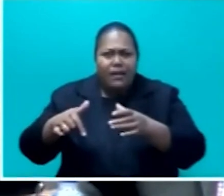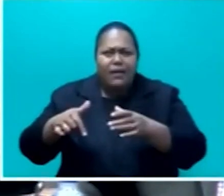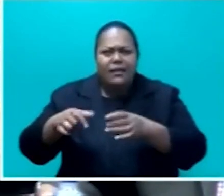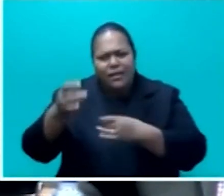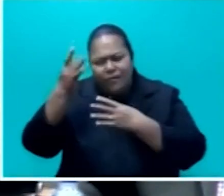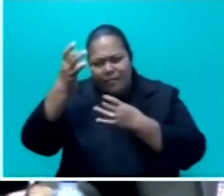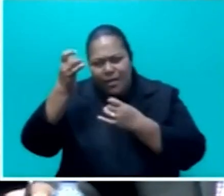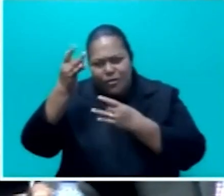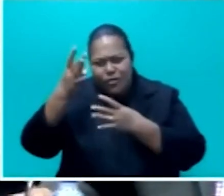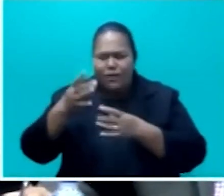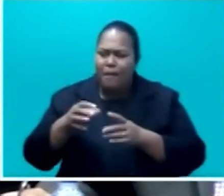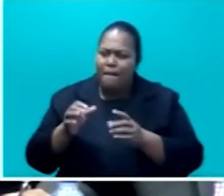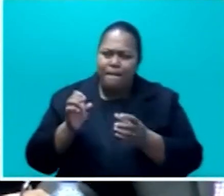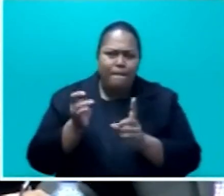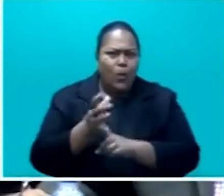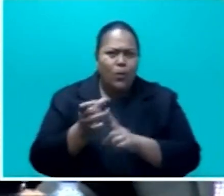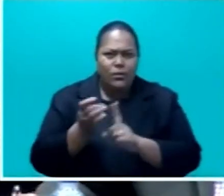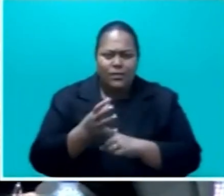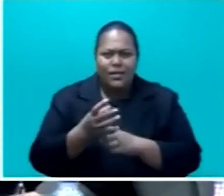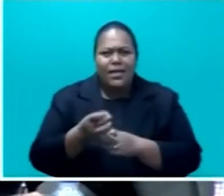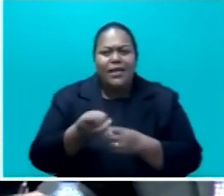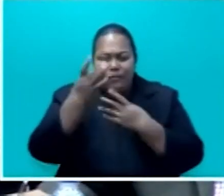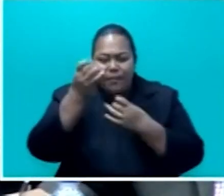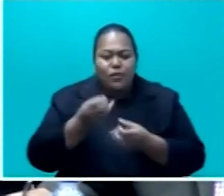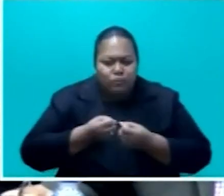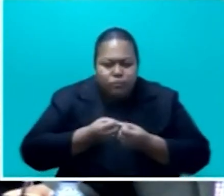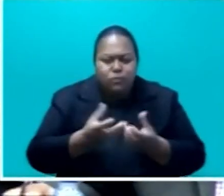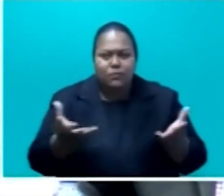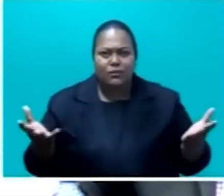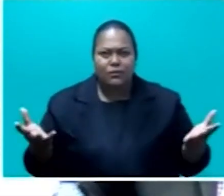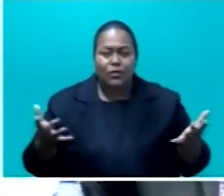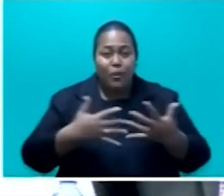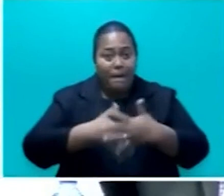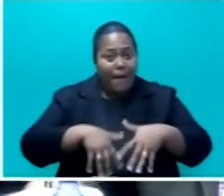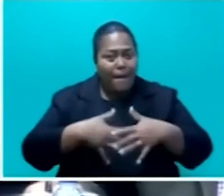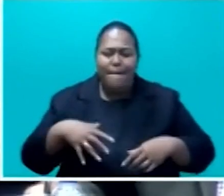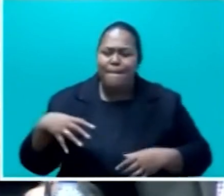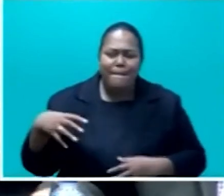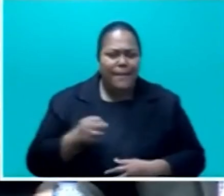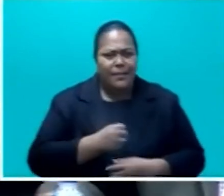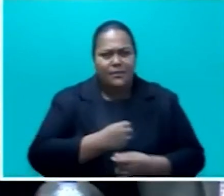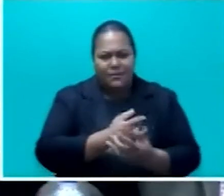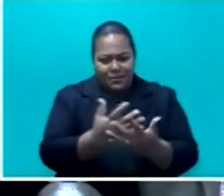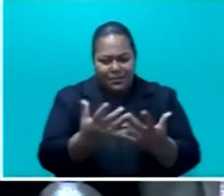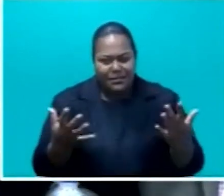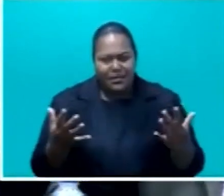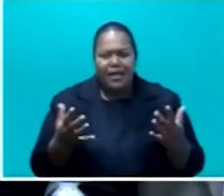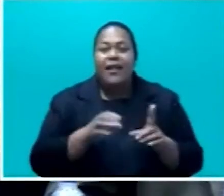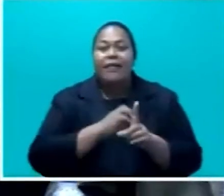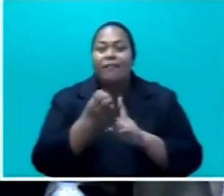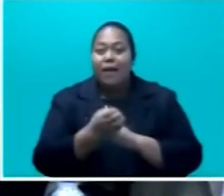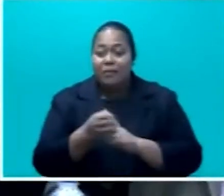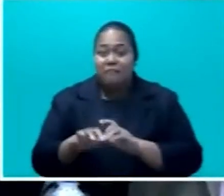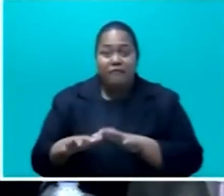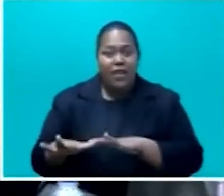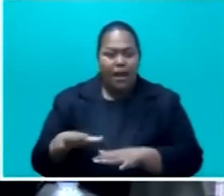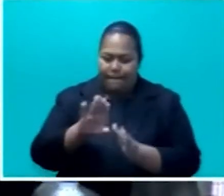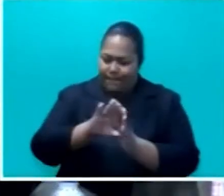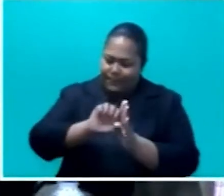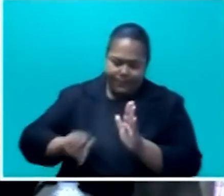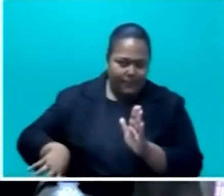and relevant information to the public, must be carried out in an environment where there is no fear of